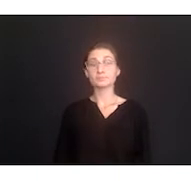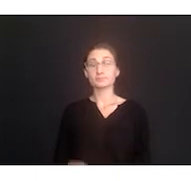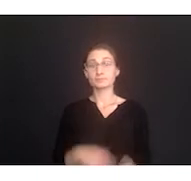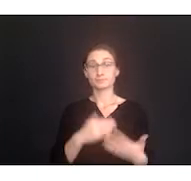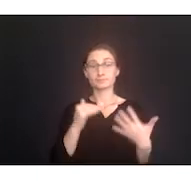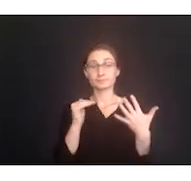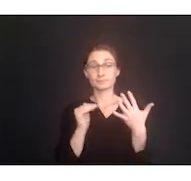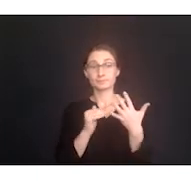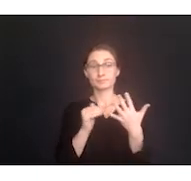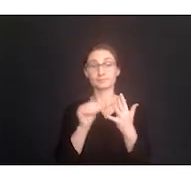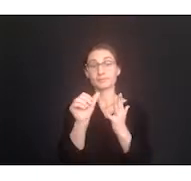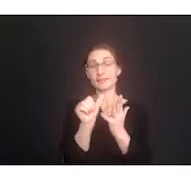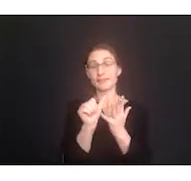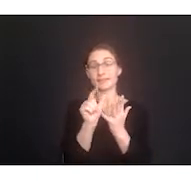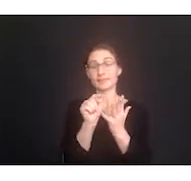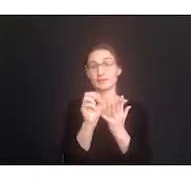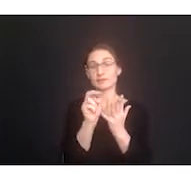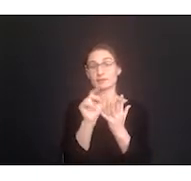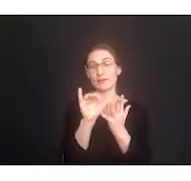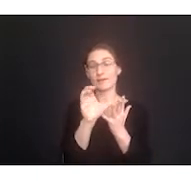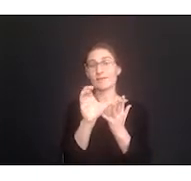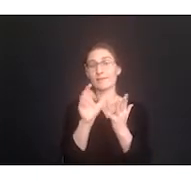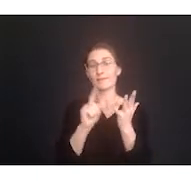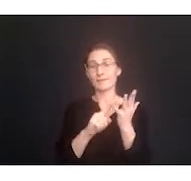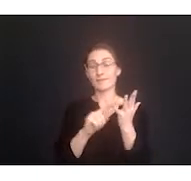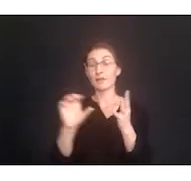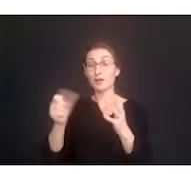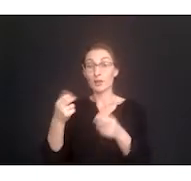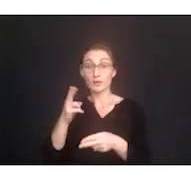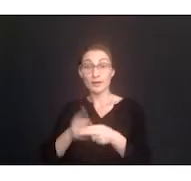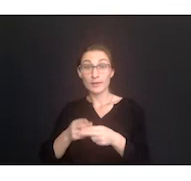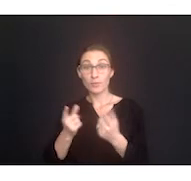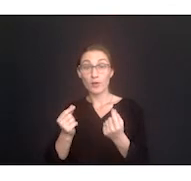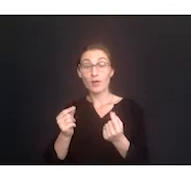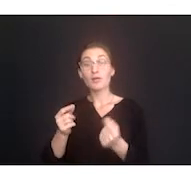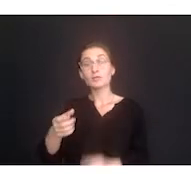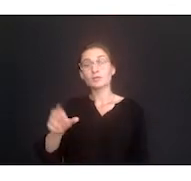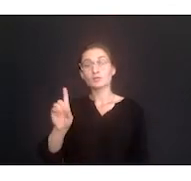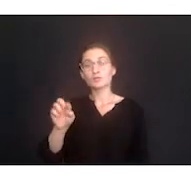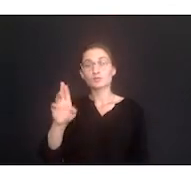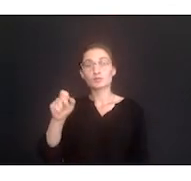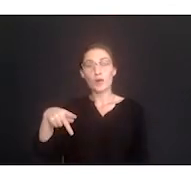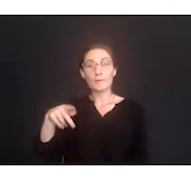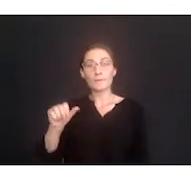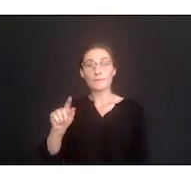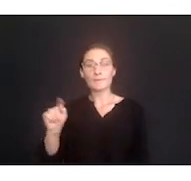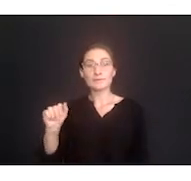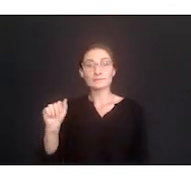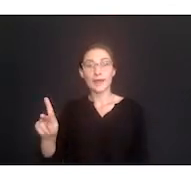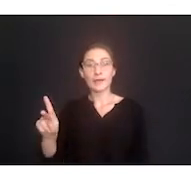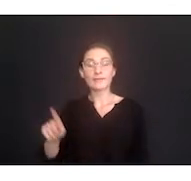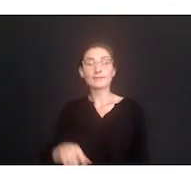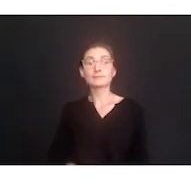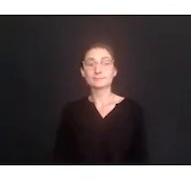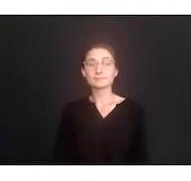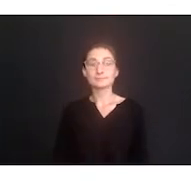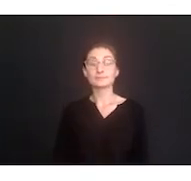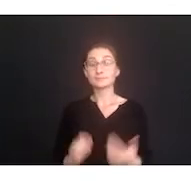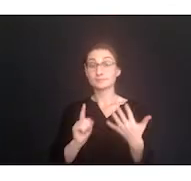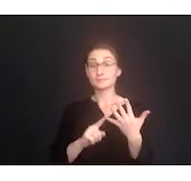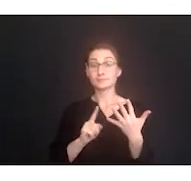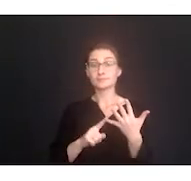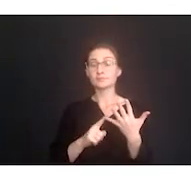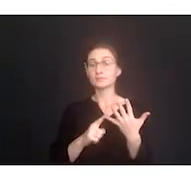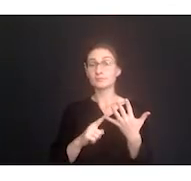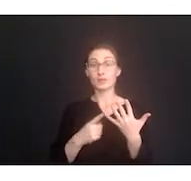type of seizure is called an atonic seizure. Another name for this is called a drop attack. For this person, they have a sudden